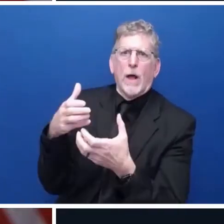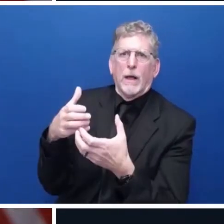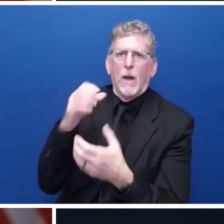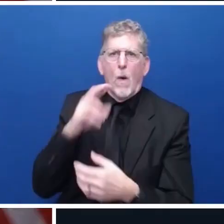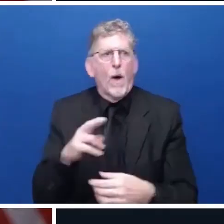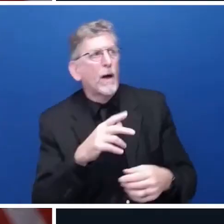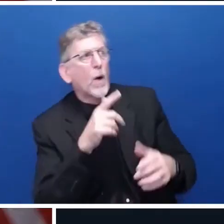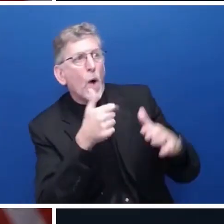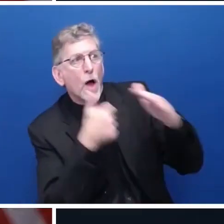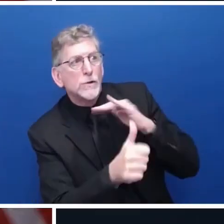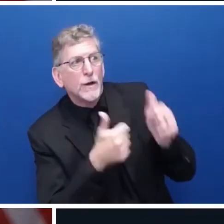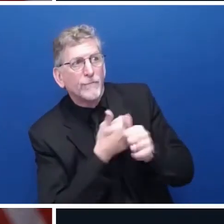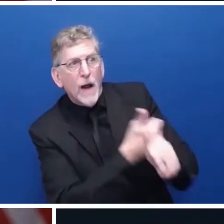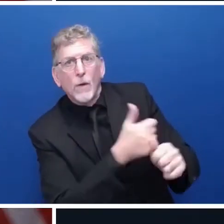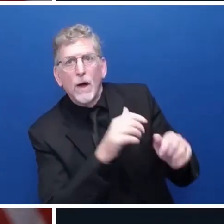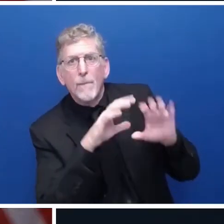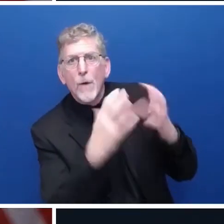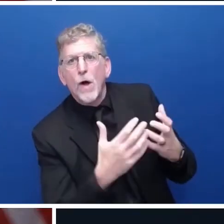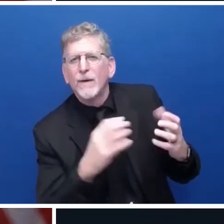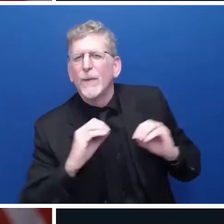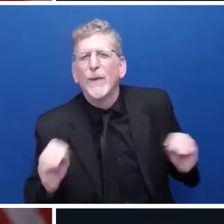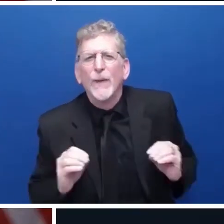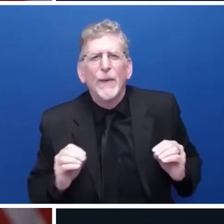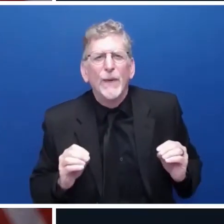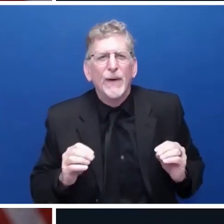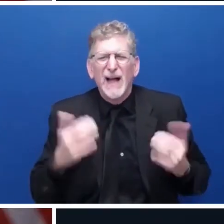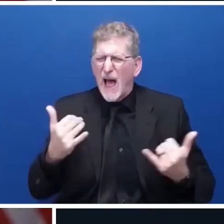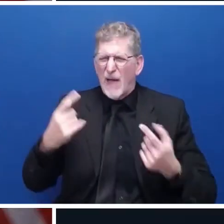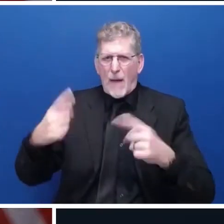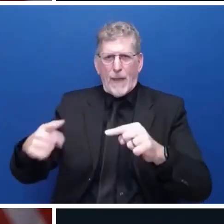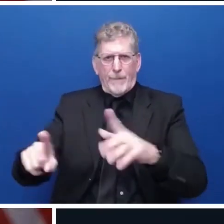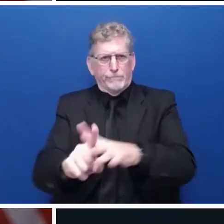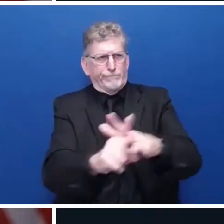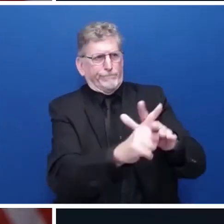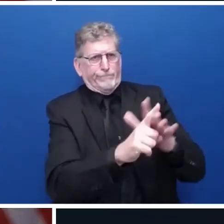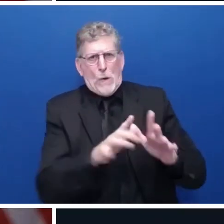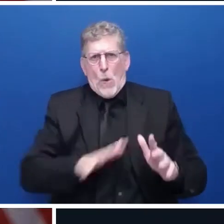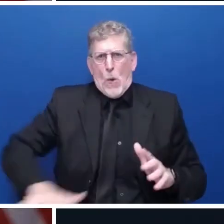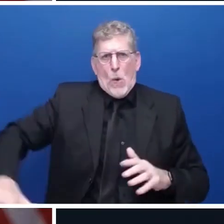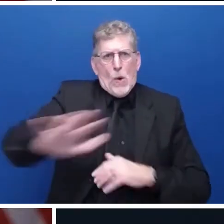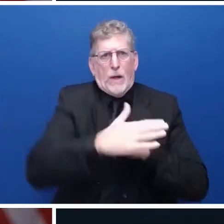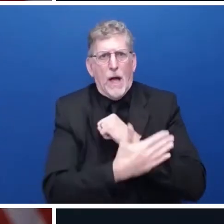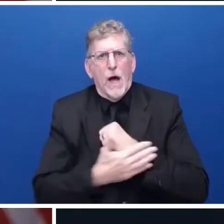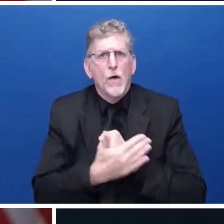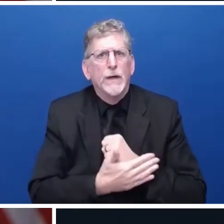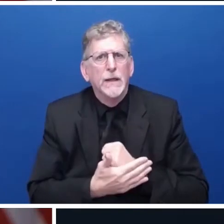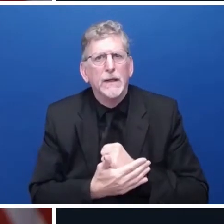happening across the country. New Jersey elected Mikey Sherrill as governor in a